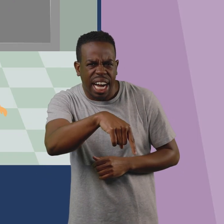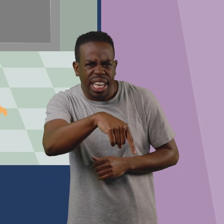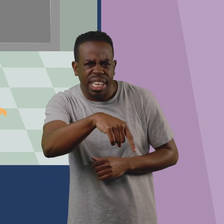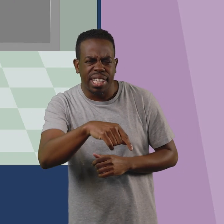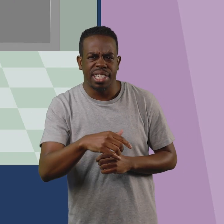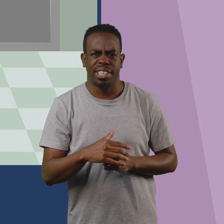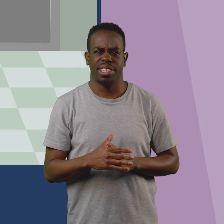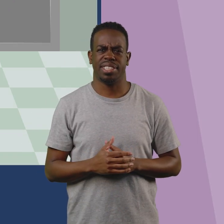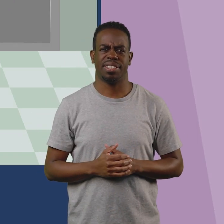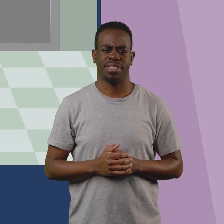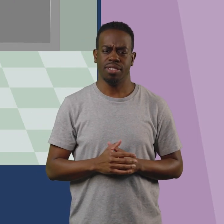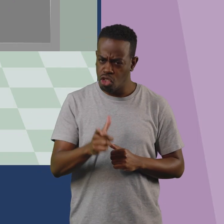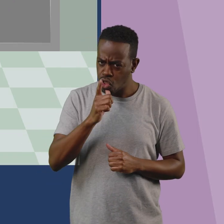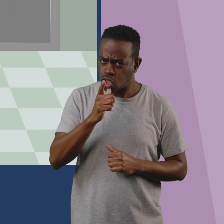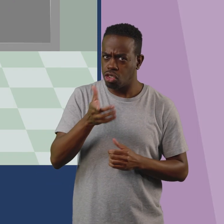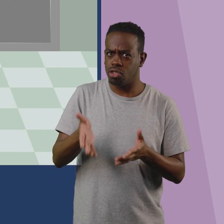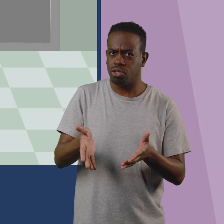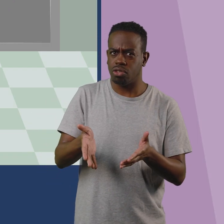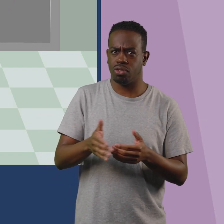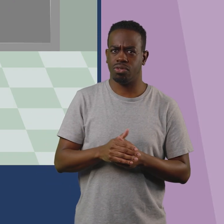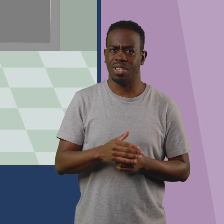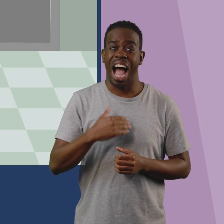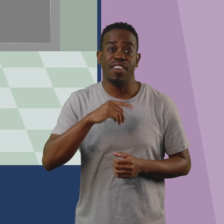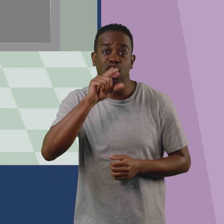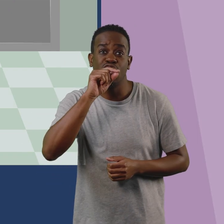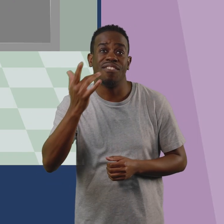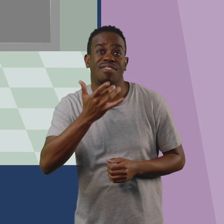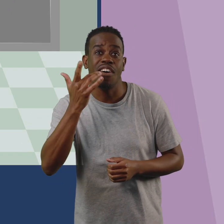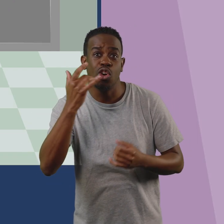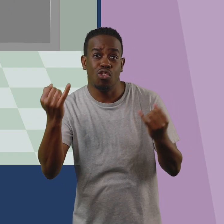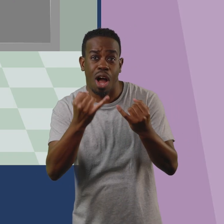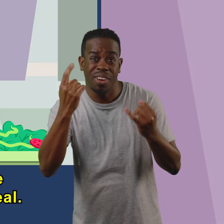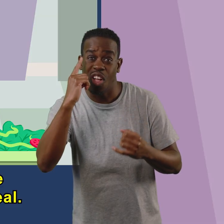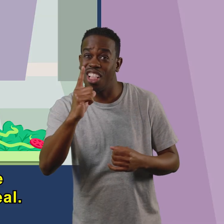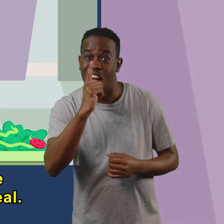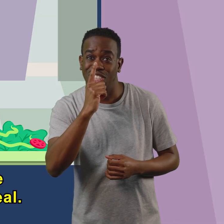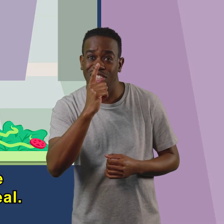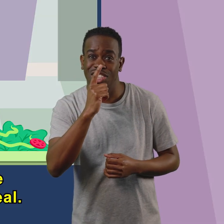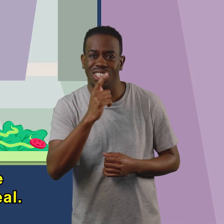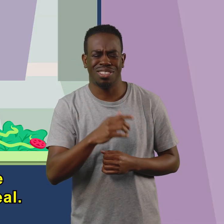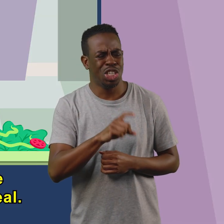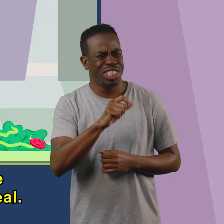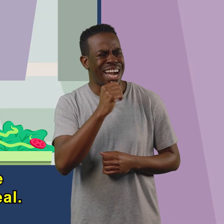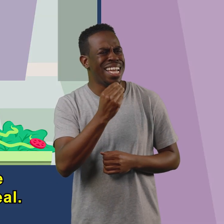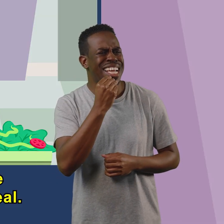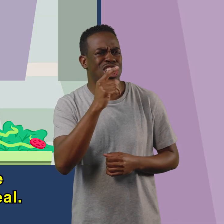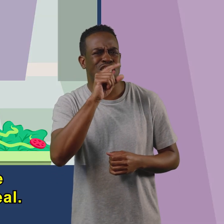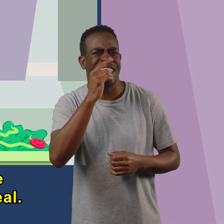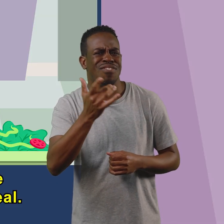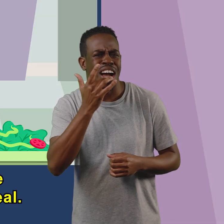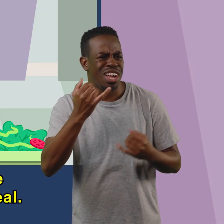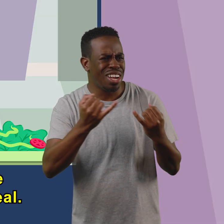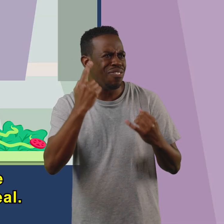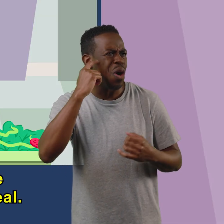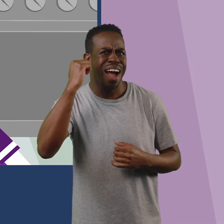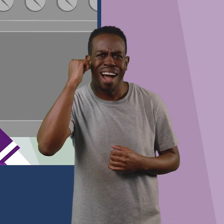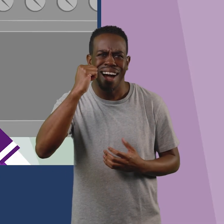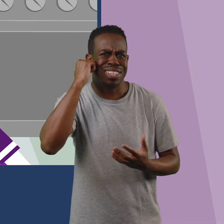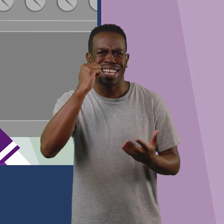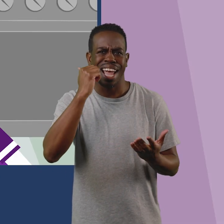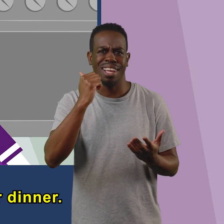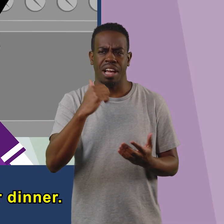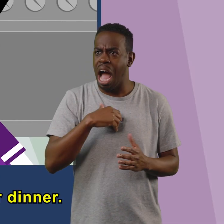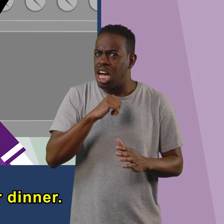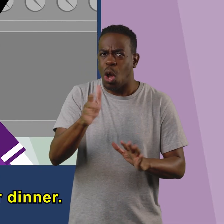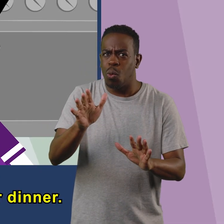What's this? It's lunch. I have chicken-flavored cup of ramen for lunch. Dude, you shouldn't have chicken ramen for every meal. I